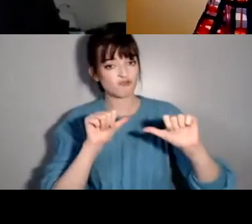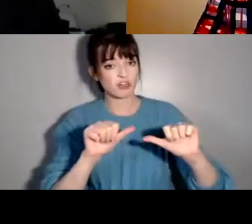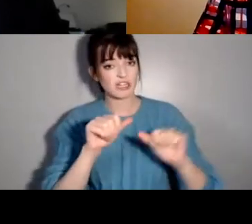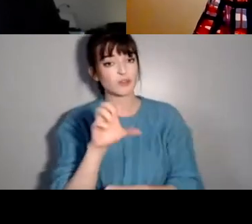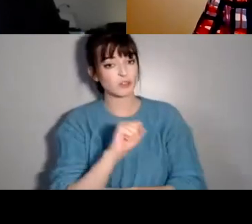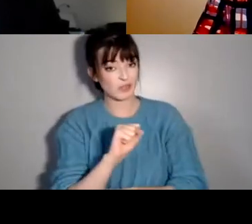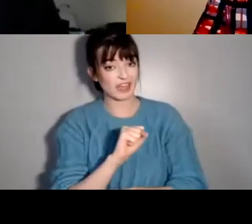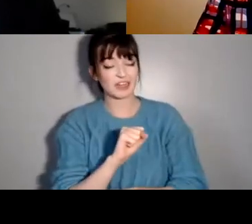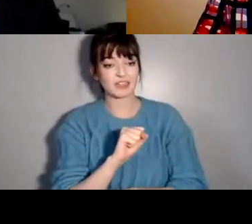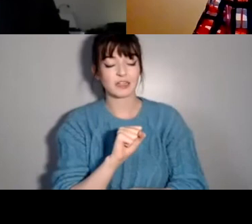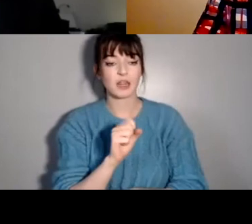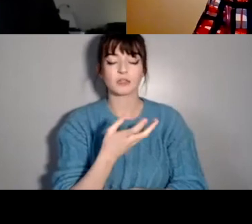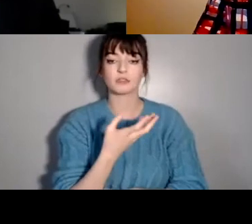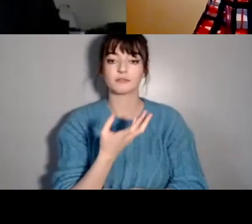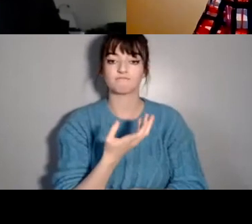that